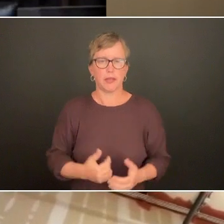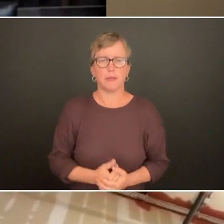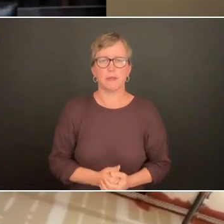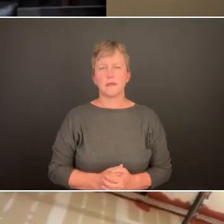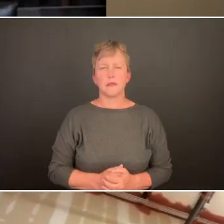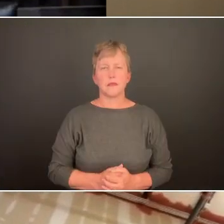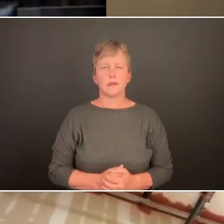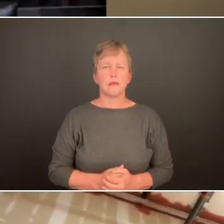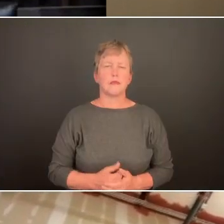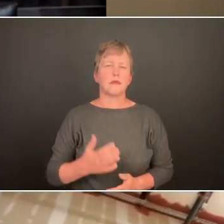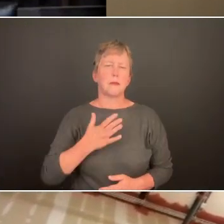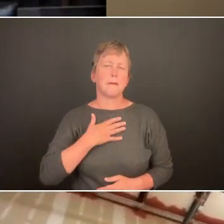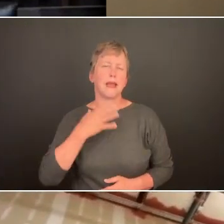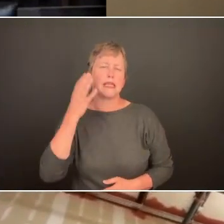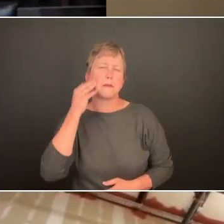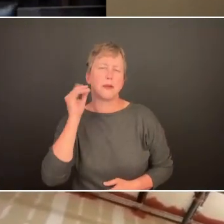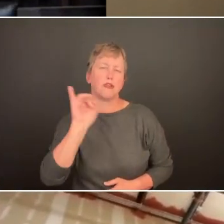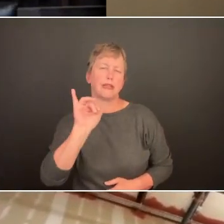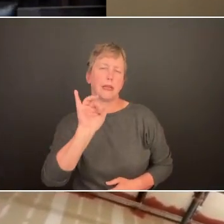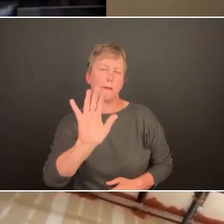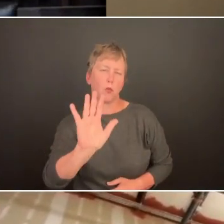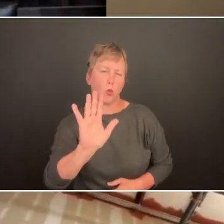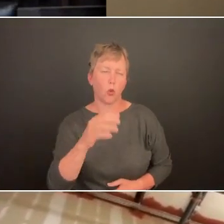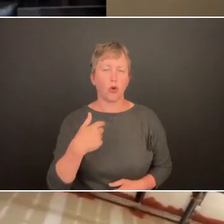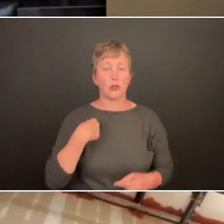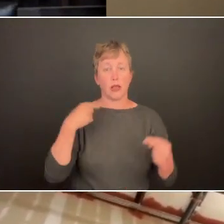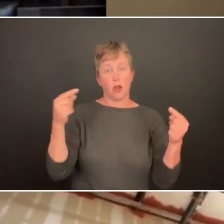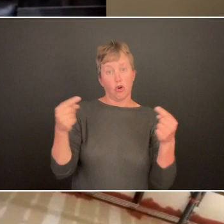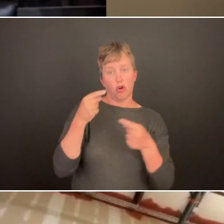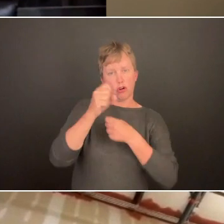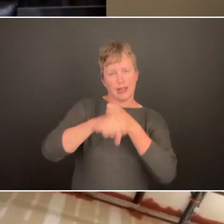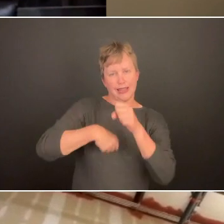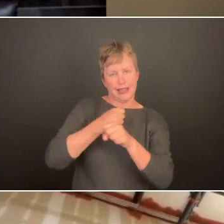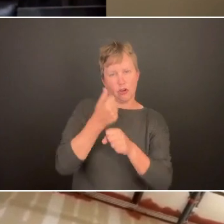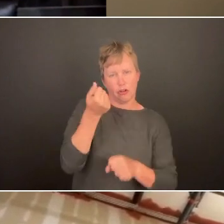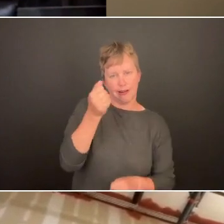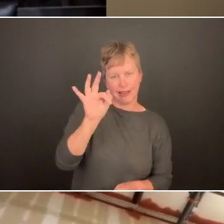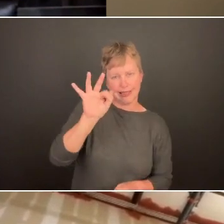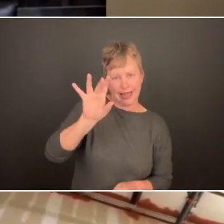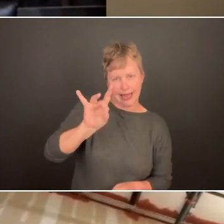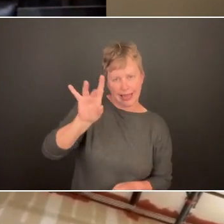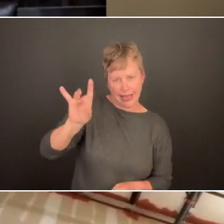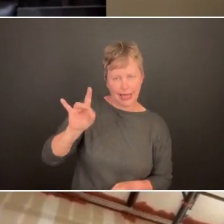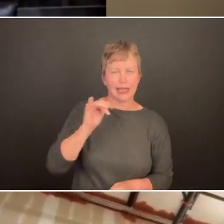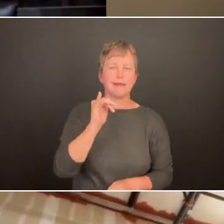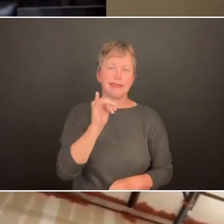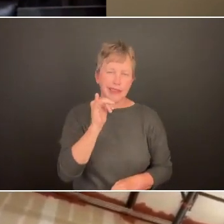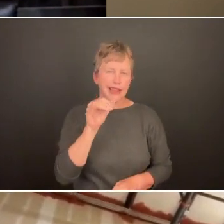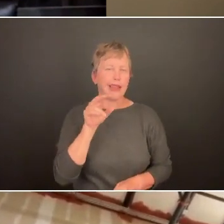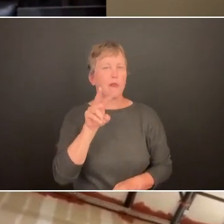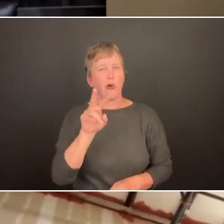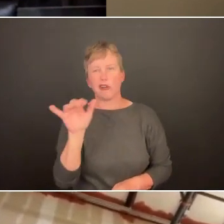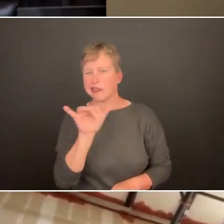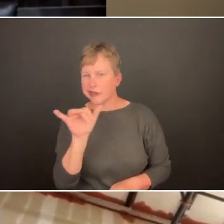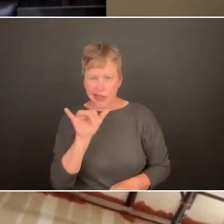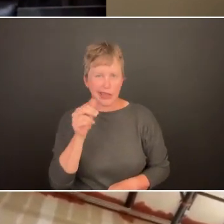today? So my experience was a lot like yours, injured in 1988. You and I probably